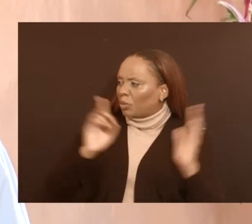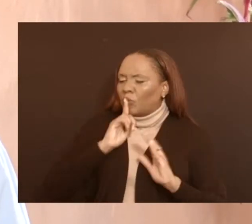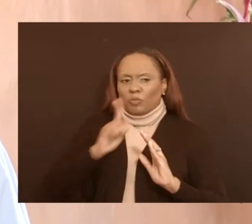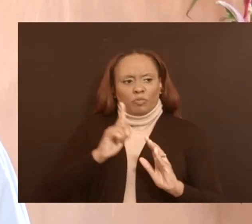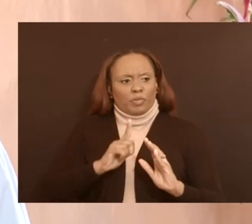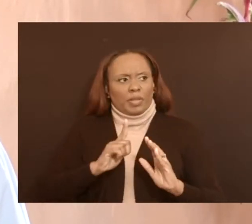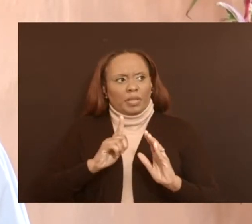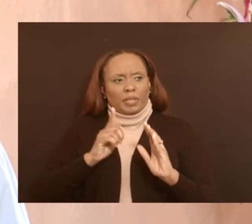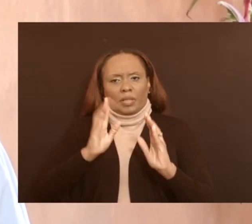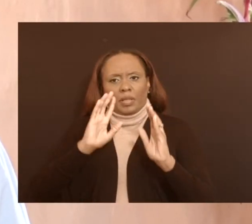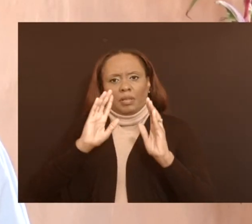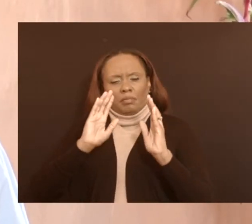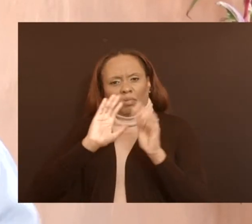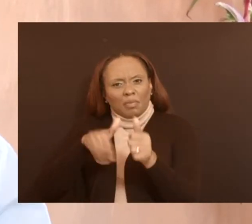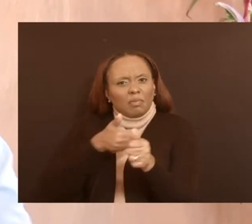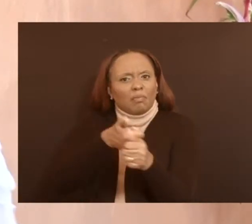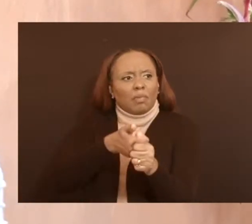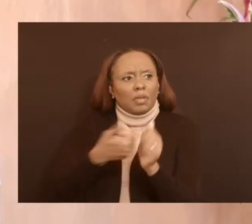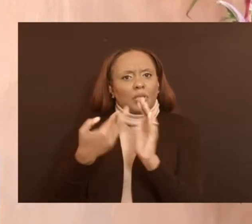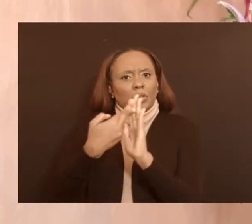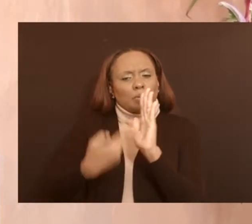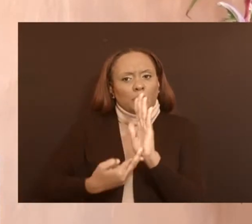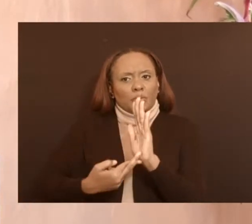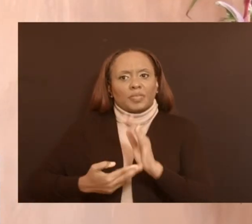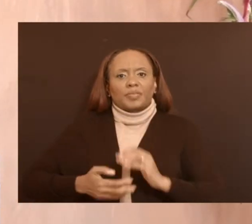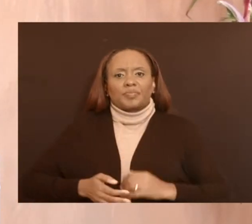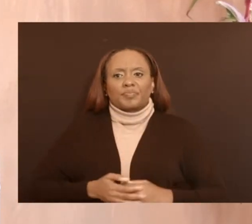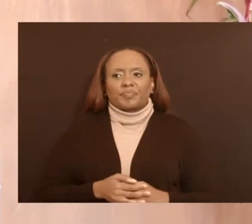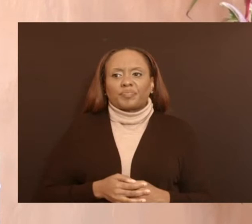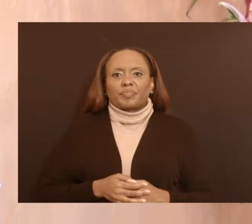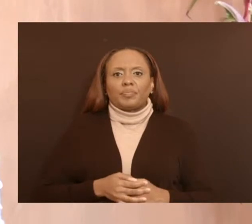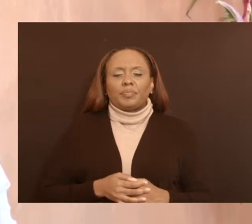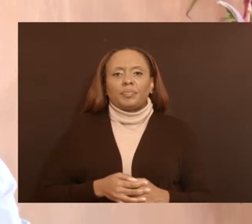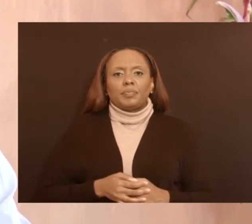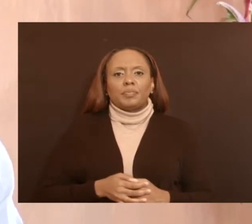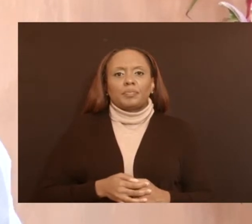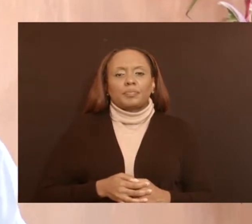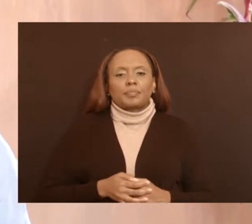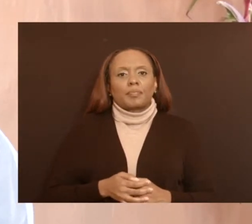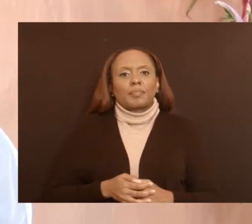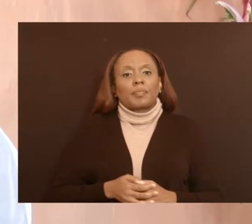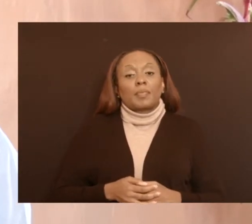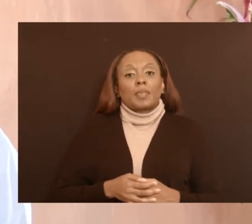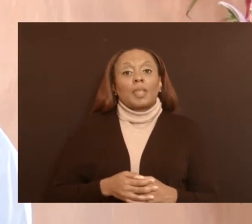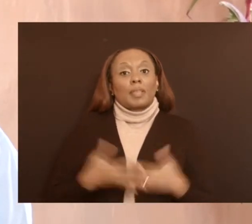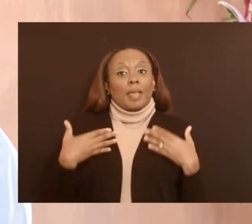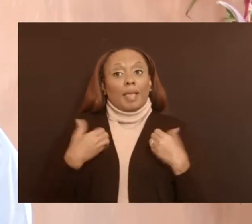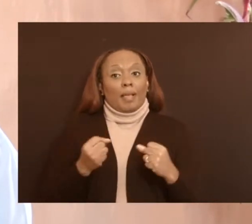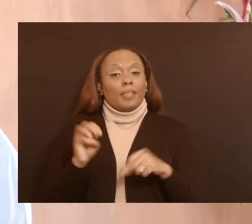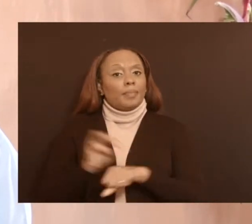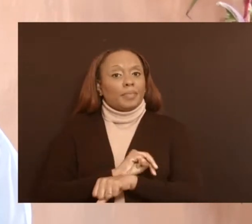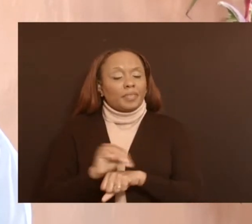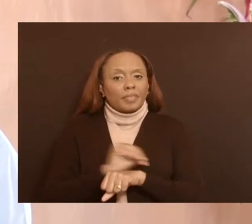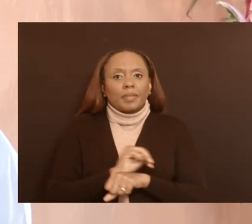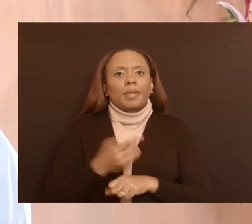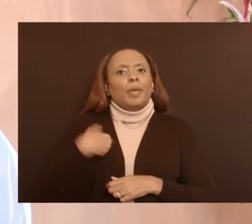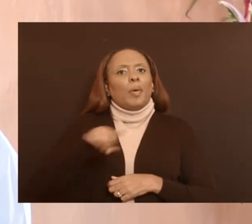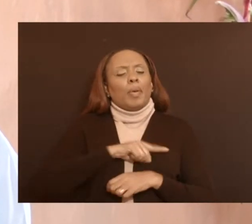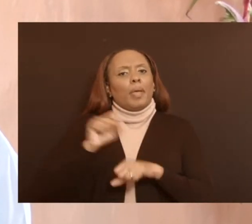the protocols. We've been doing a number of things in the Ministry of Health and